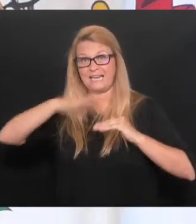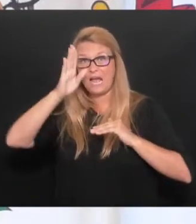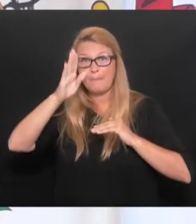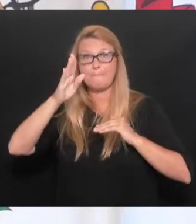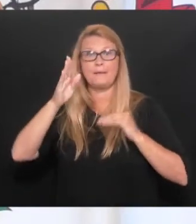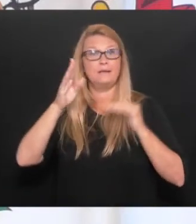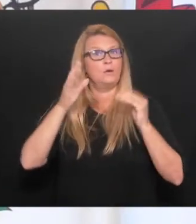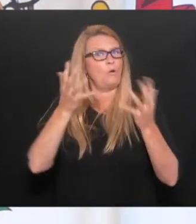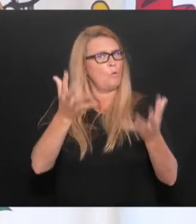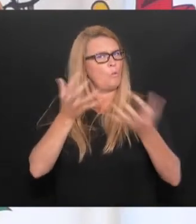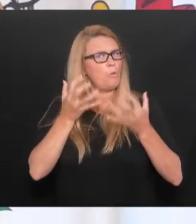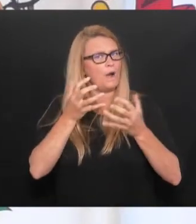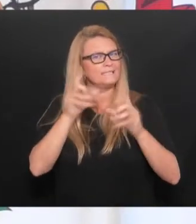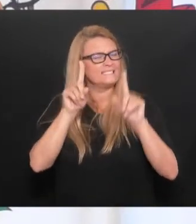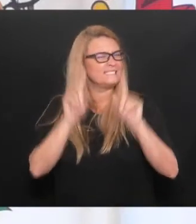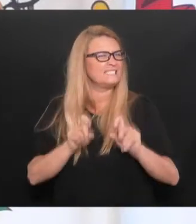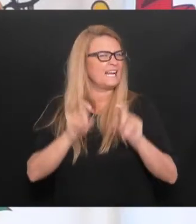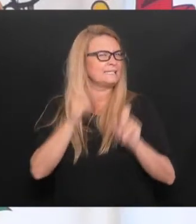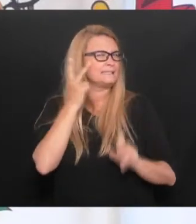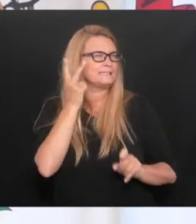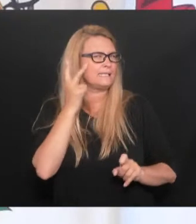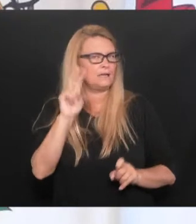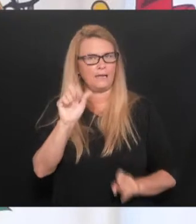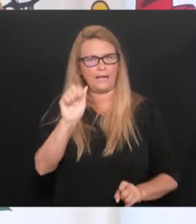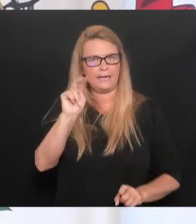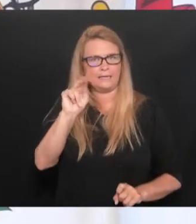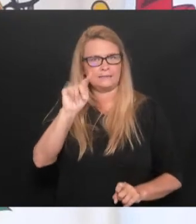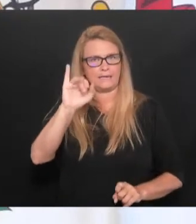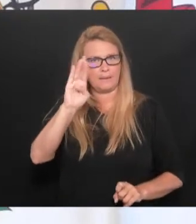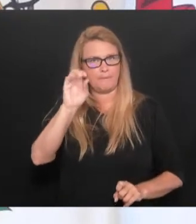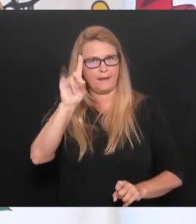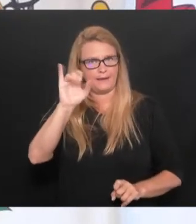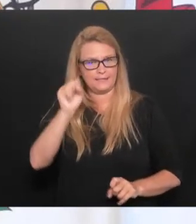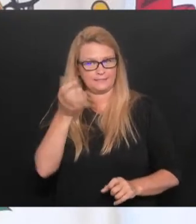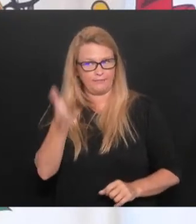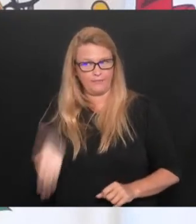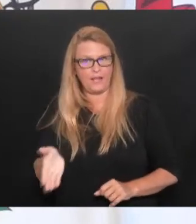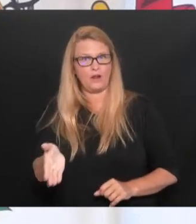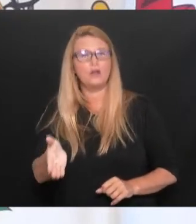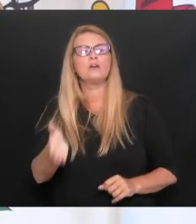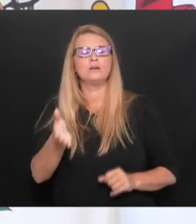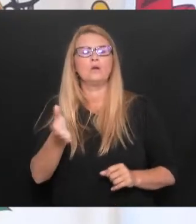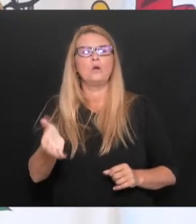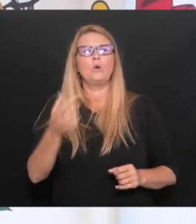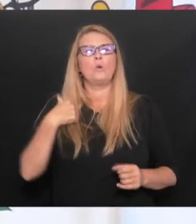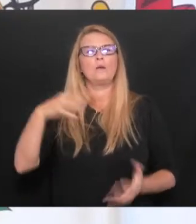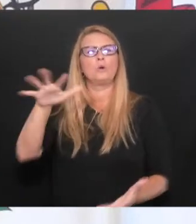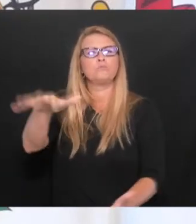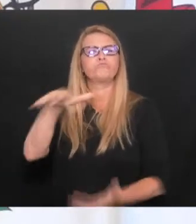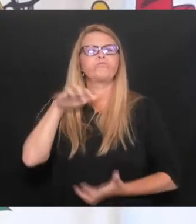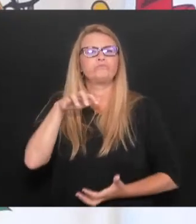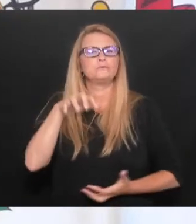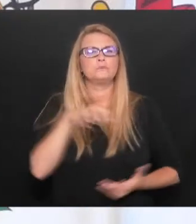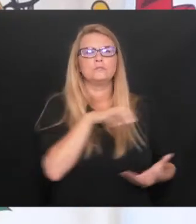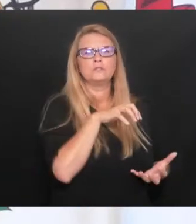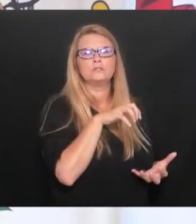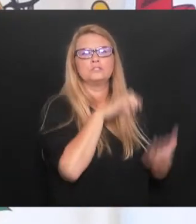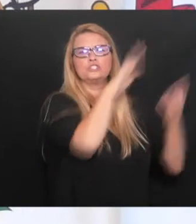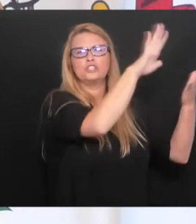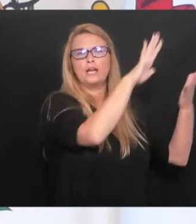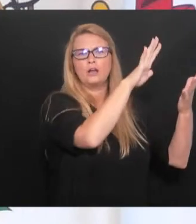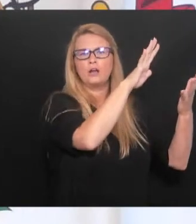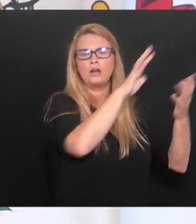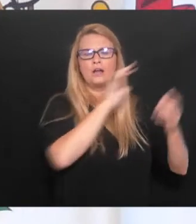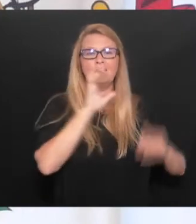absolutely wants to get their antibodies tested and everything. And then we're going to share all that information with all the folks,